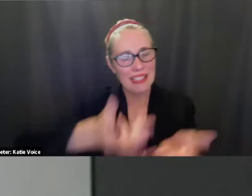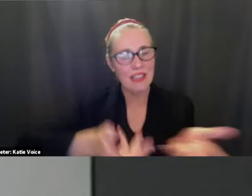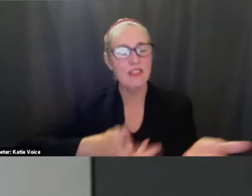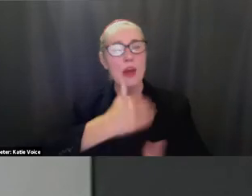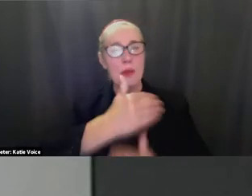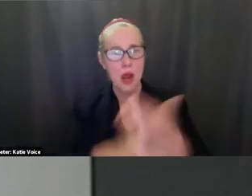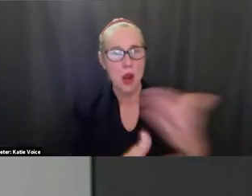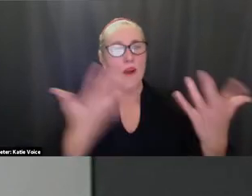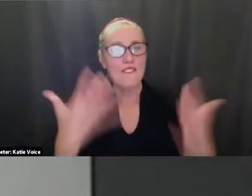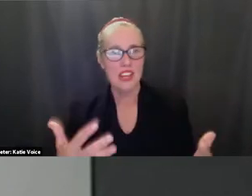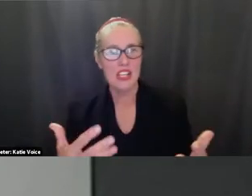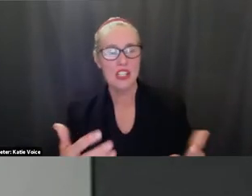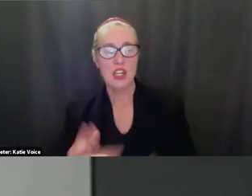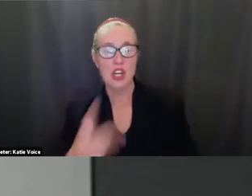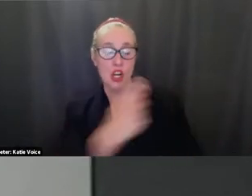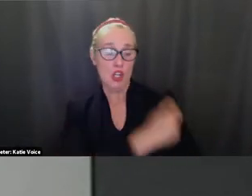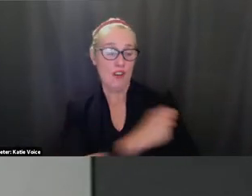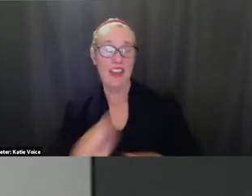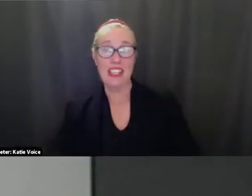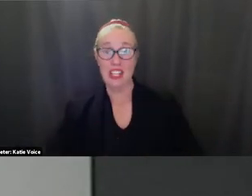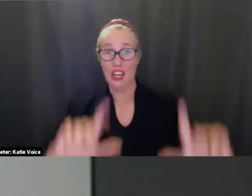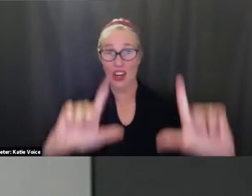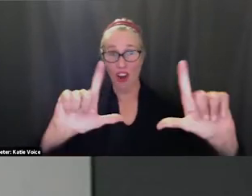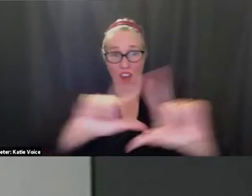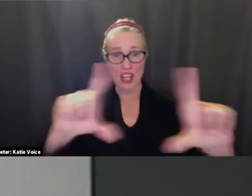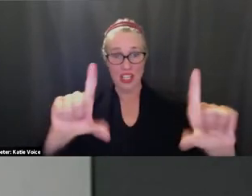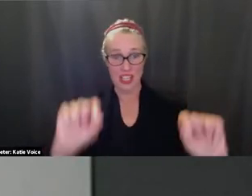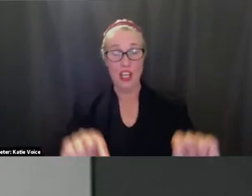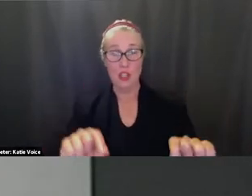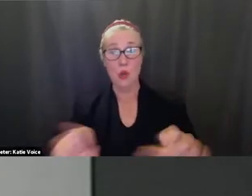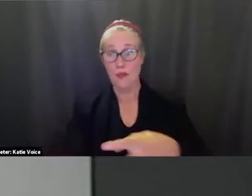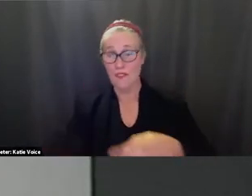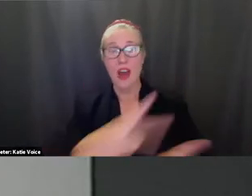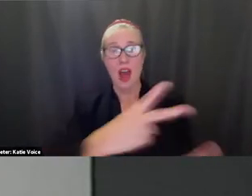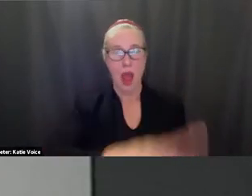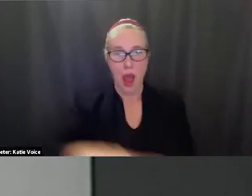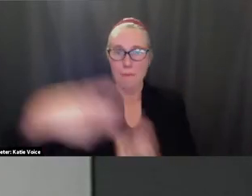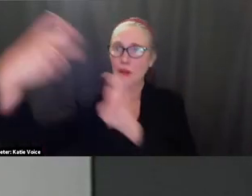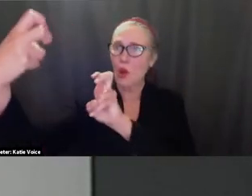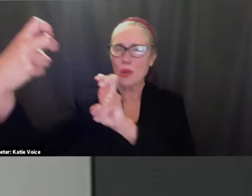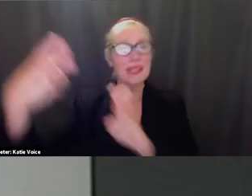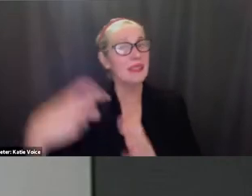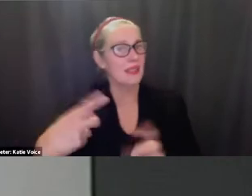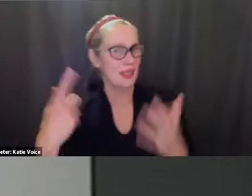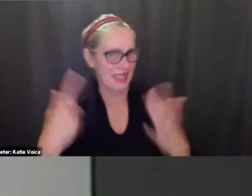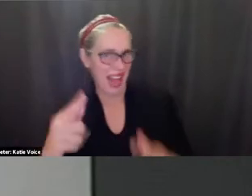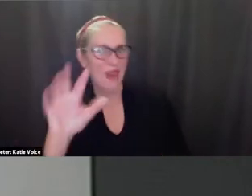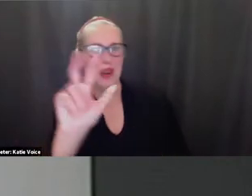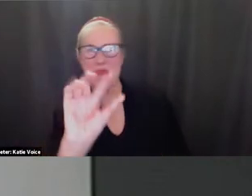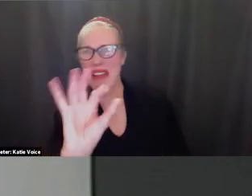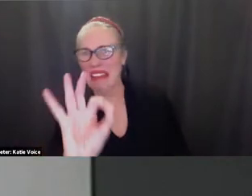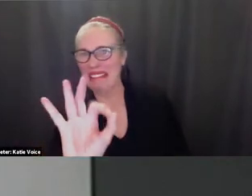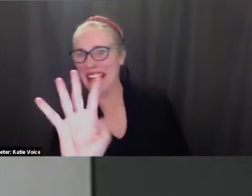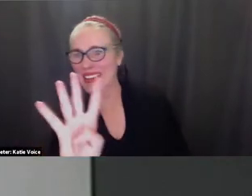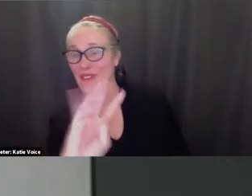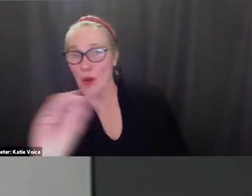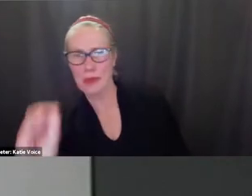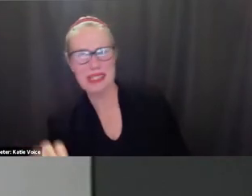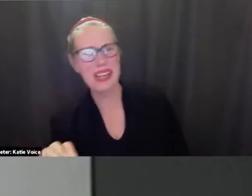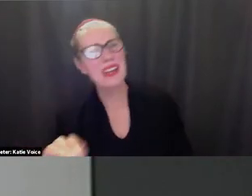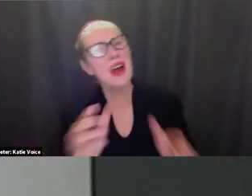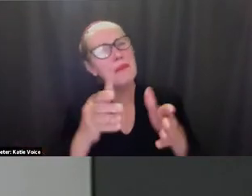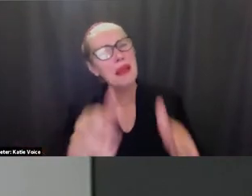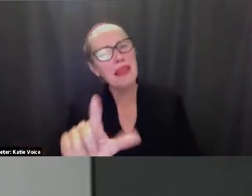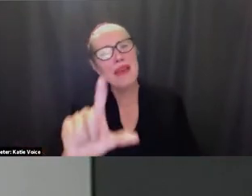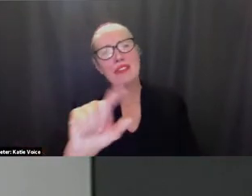vaccine card we're about at 94 my question is those 20 how are we helping them to give us a response